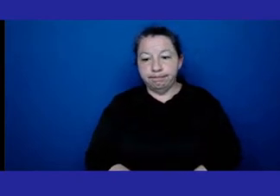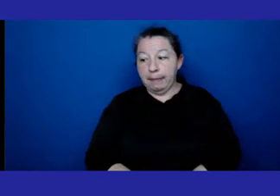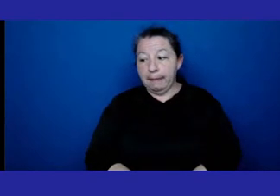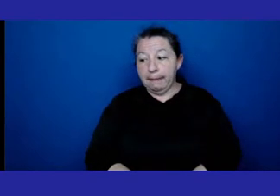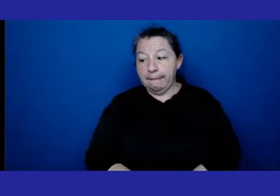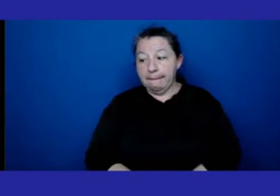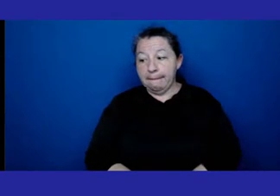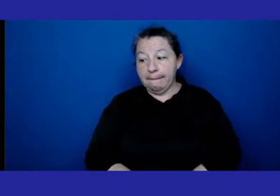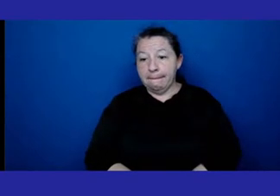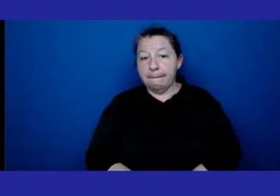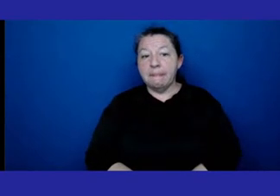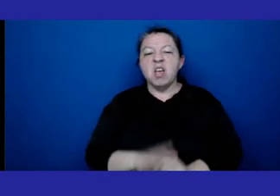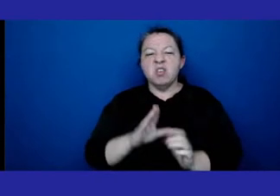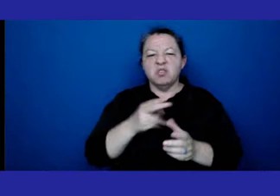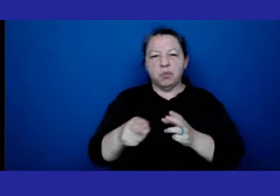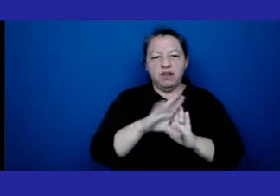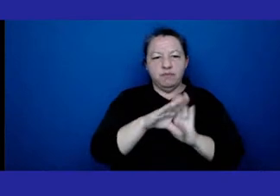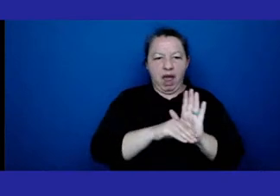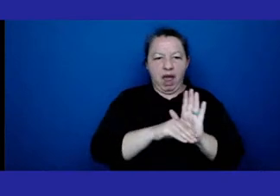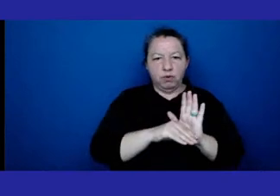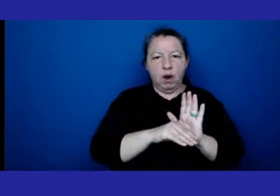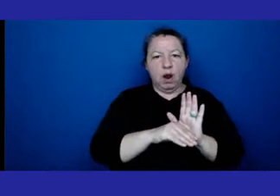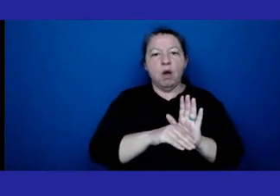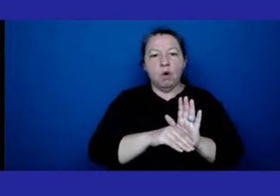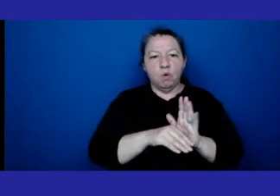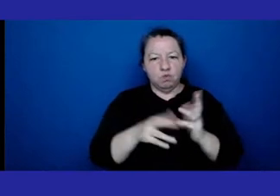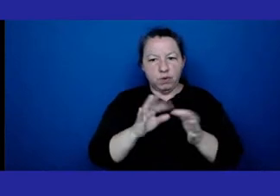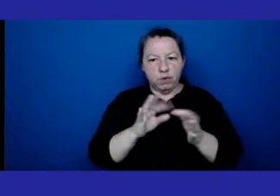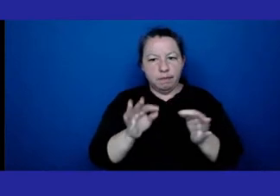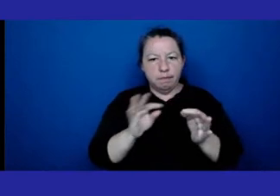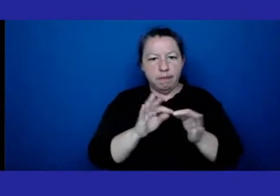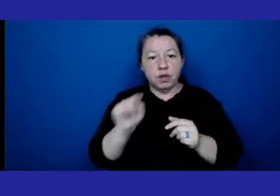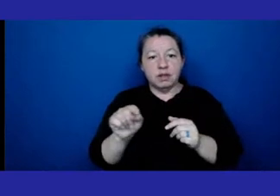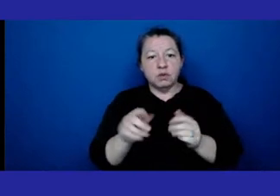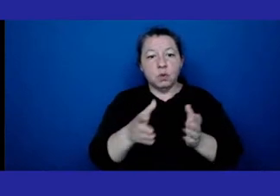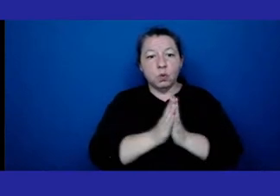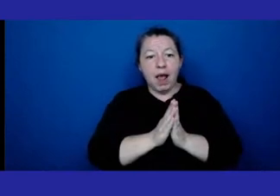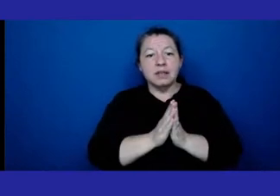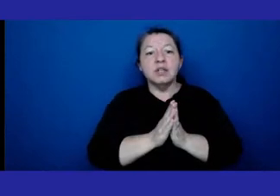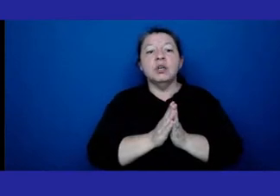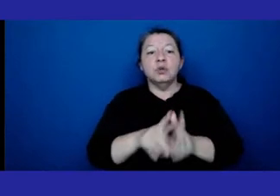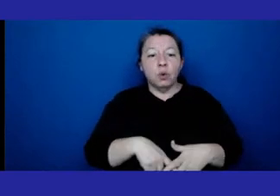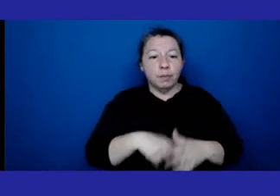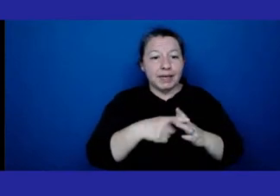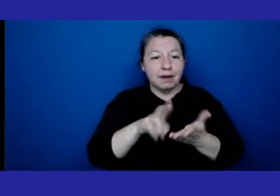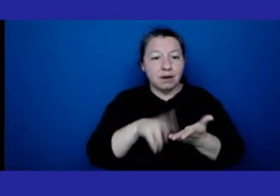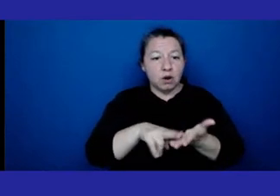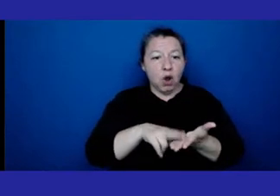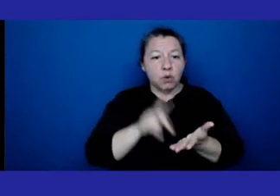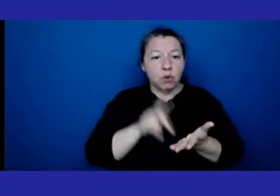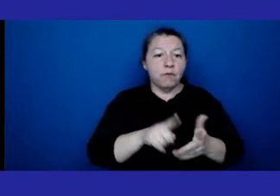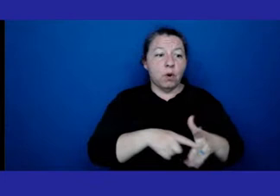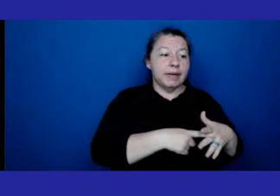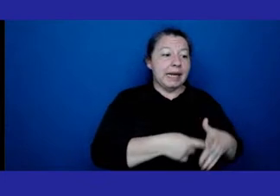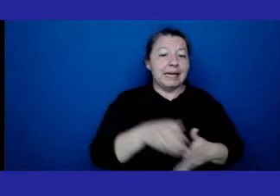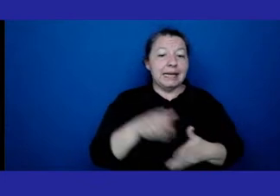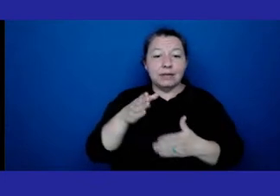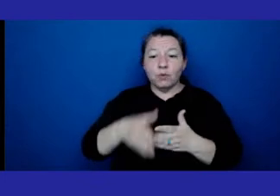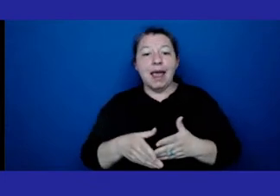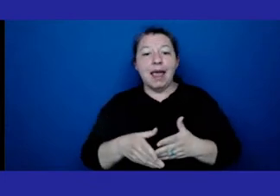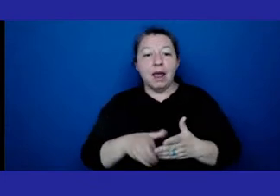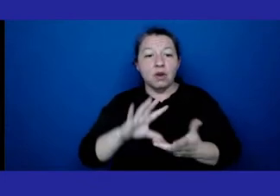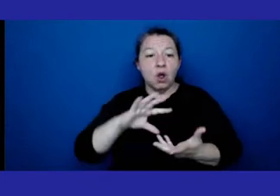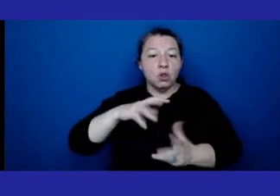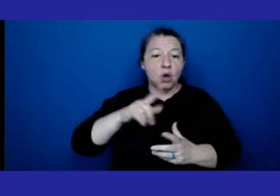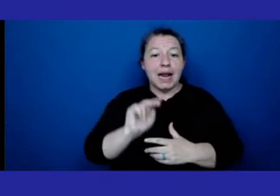Some brief background here. As I mentioned, this is a request to enter into a contract for end-to-end laundry and linen services for